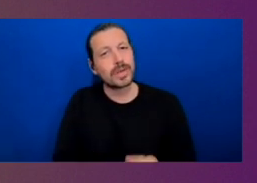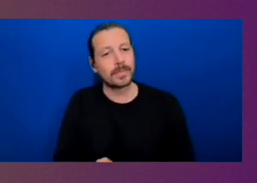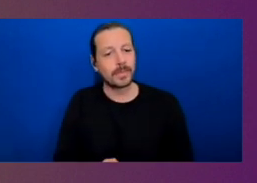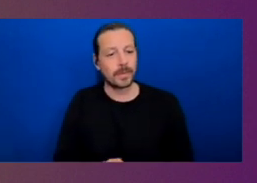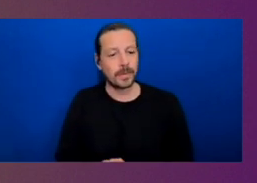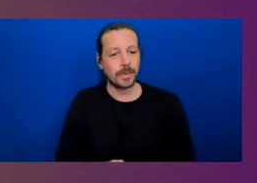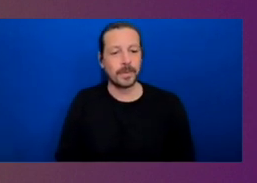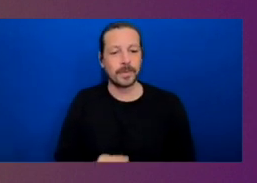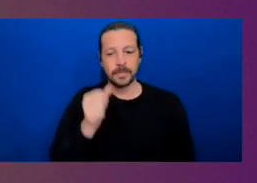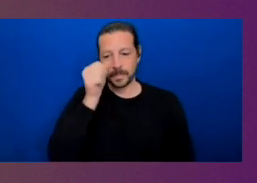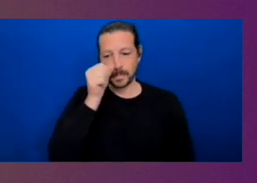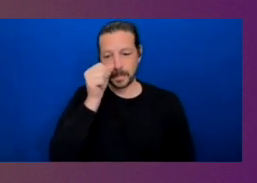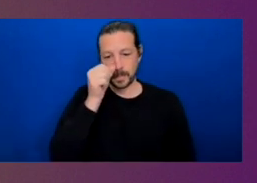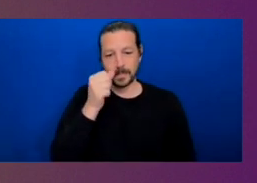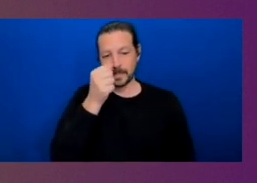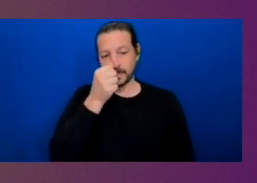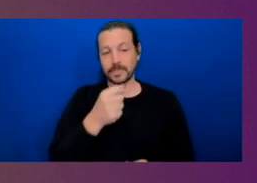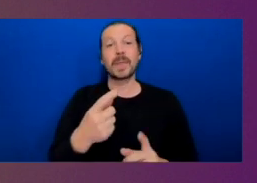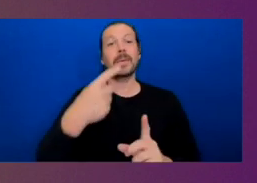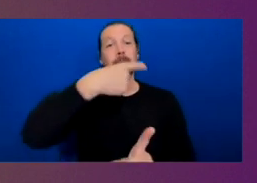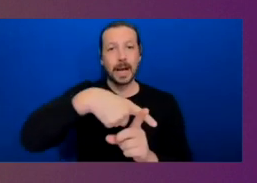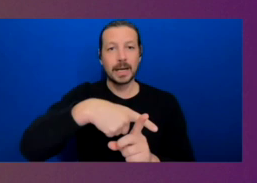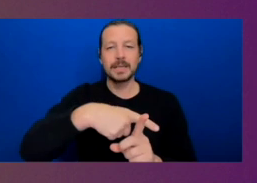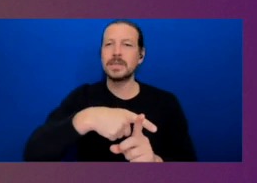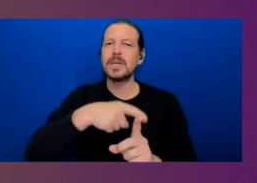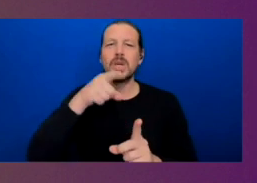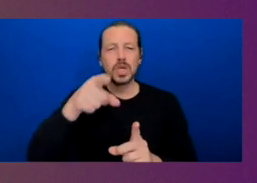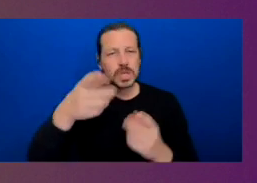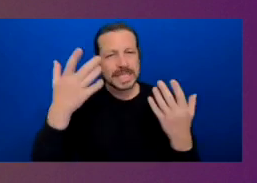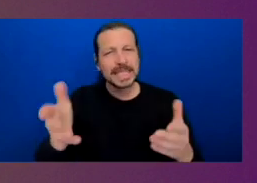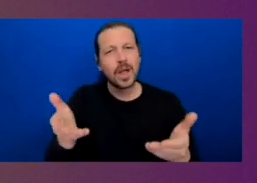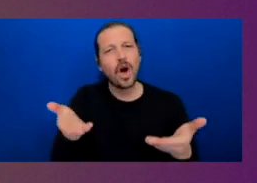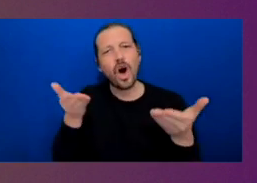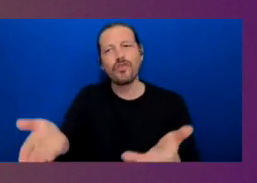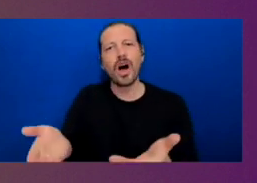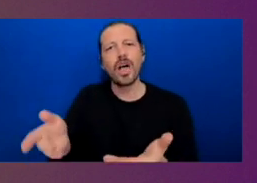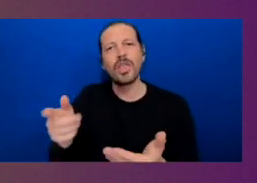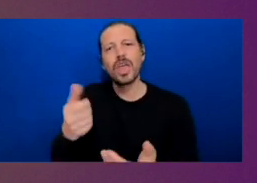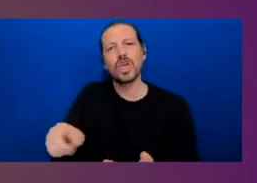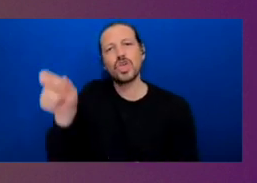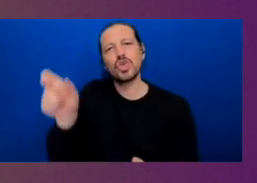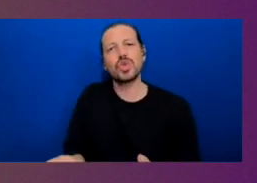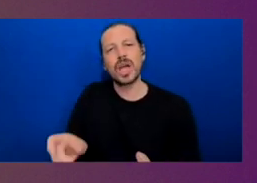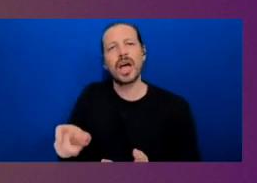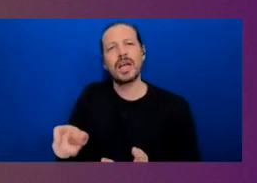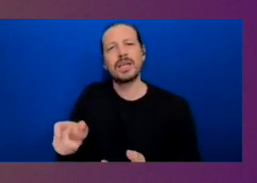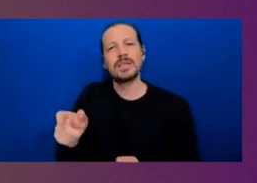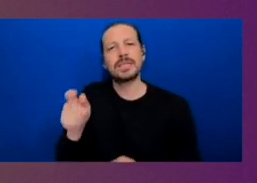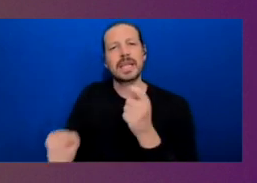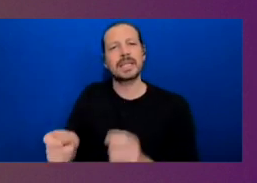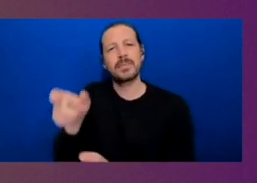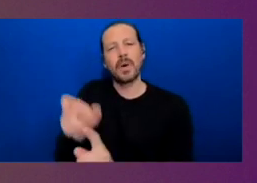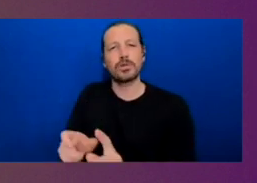that kind of story, and also specifically, you went on to offer that user tester a job as a manager, and why was that important to you? So a